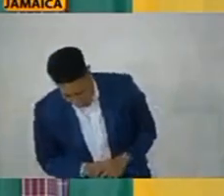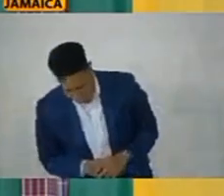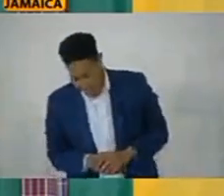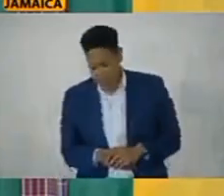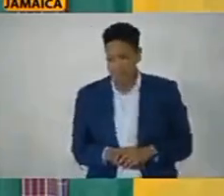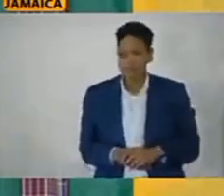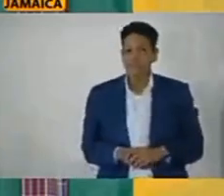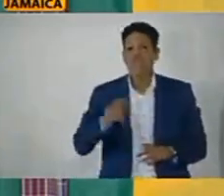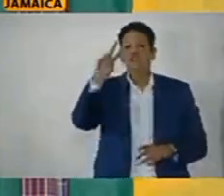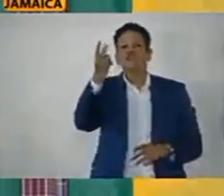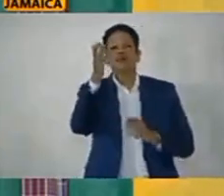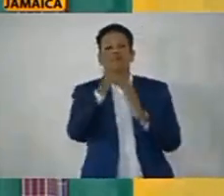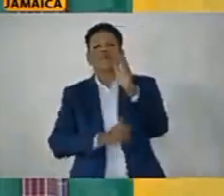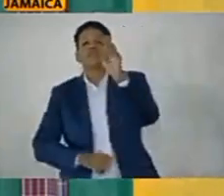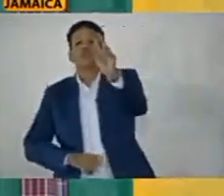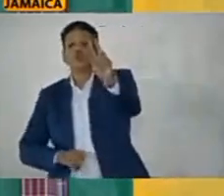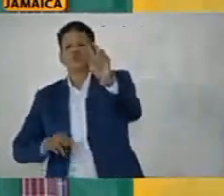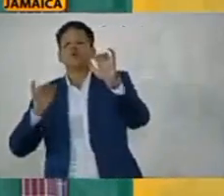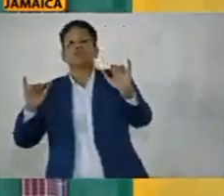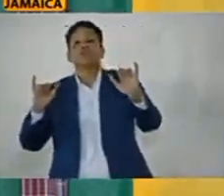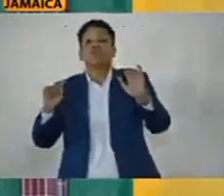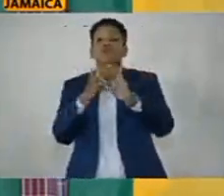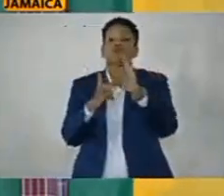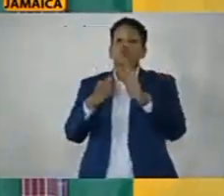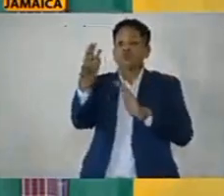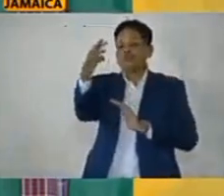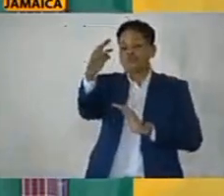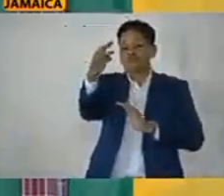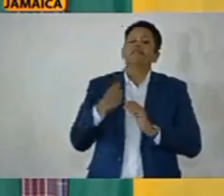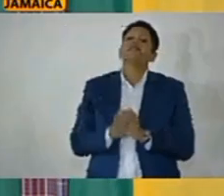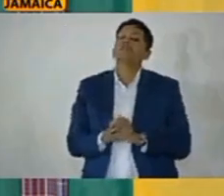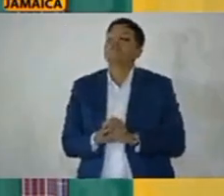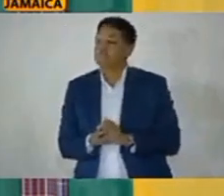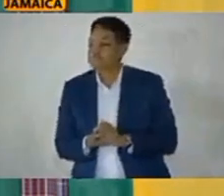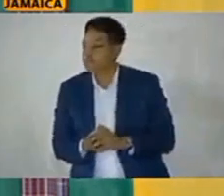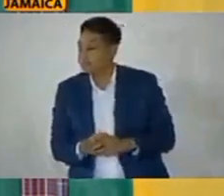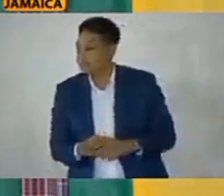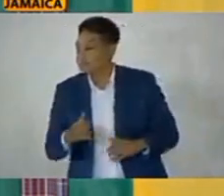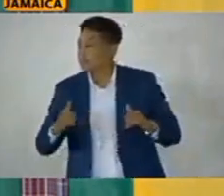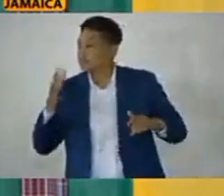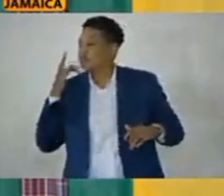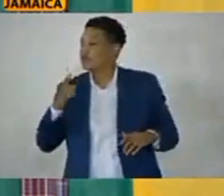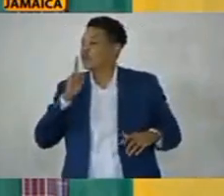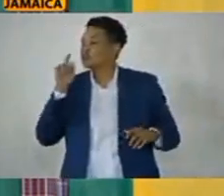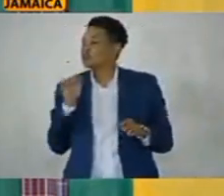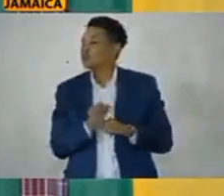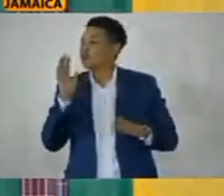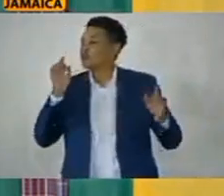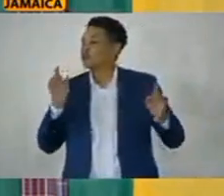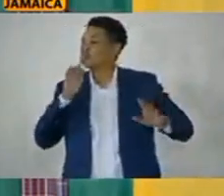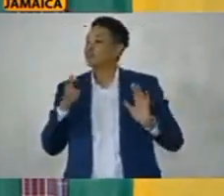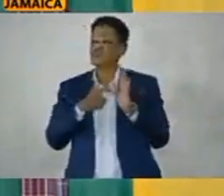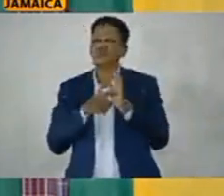Subsection 2 of same Standing Order 16, which is why you are sure the Speaker is required to